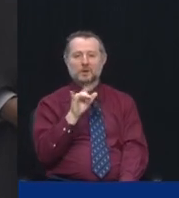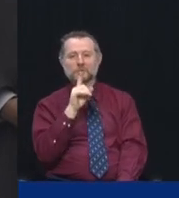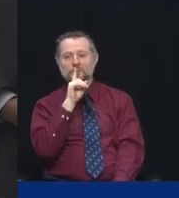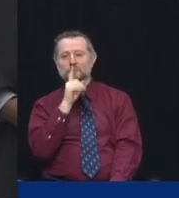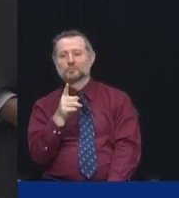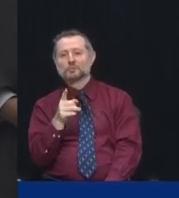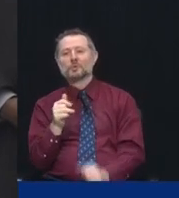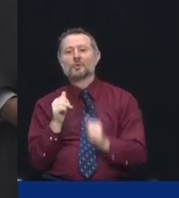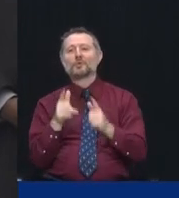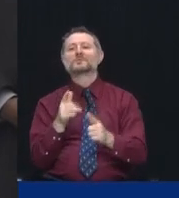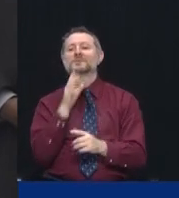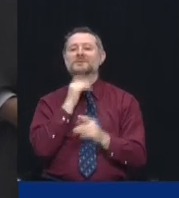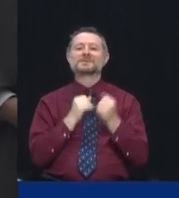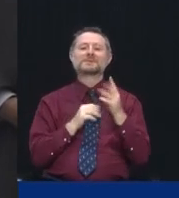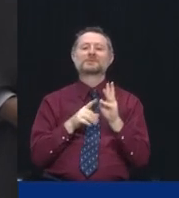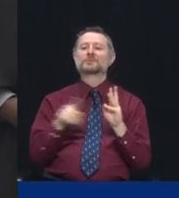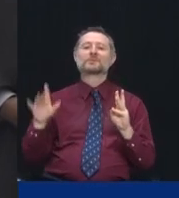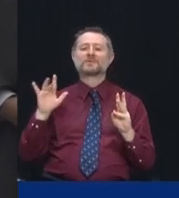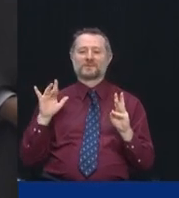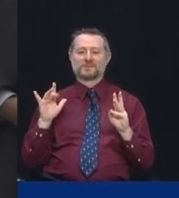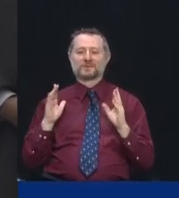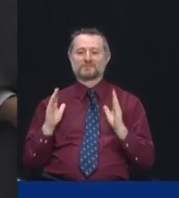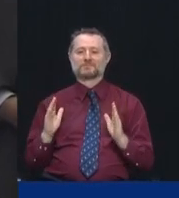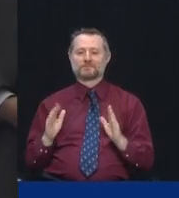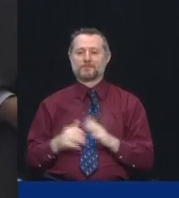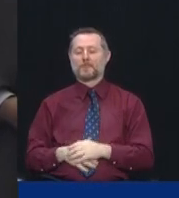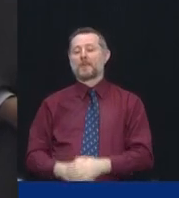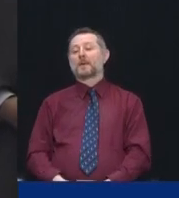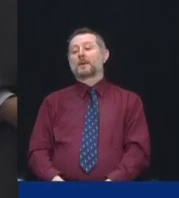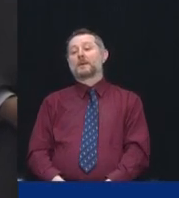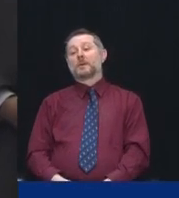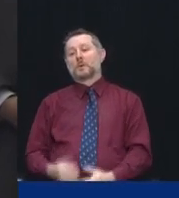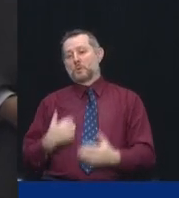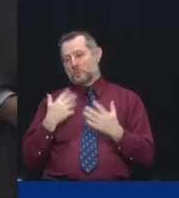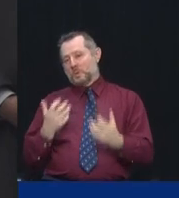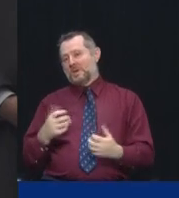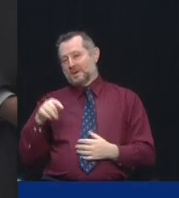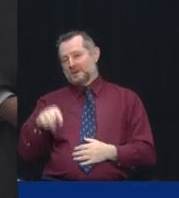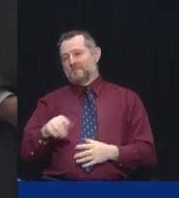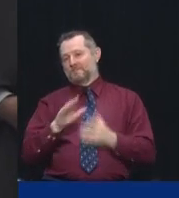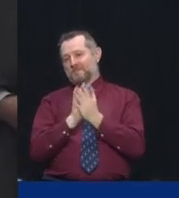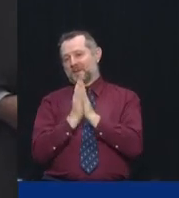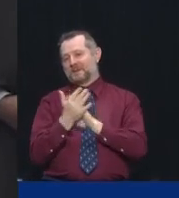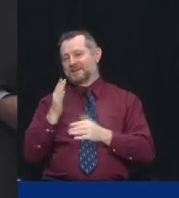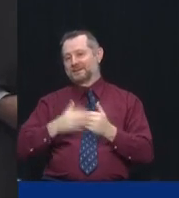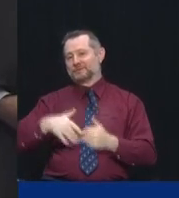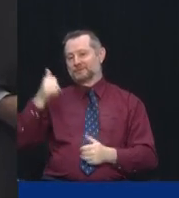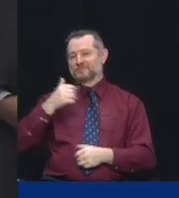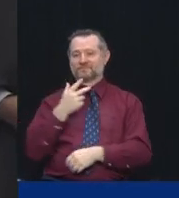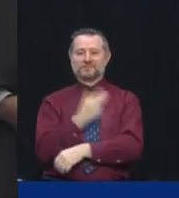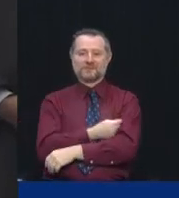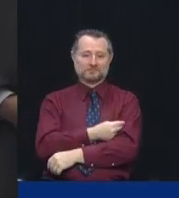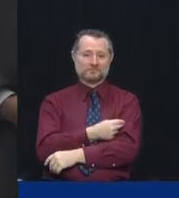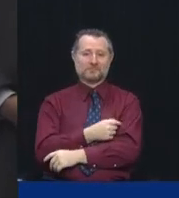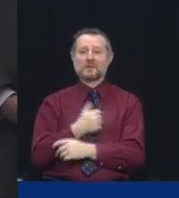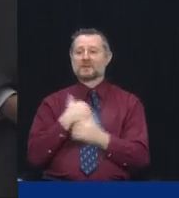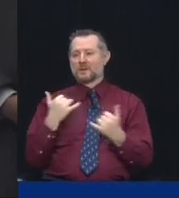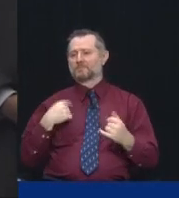to 25-year-old. Now, we want to make it easier to do it, and we are targeting the 16 to